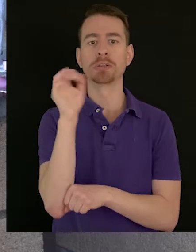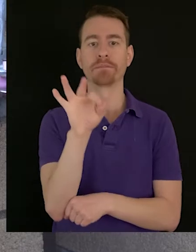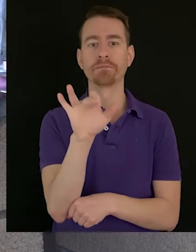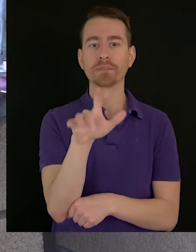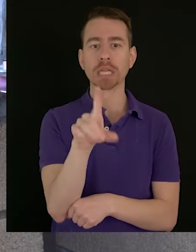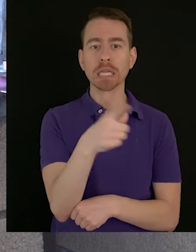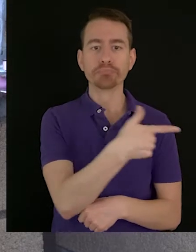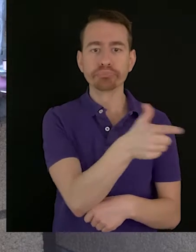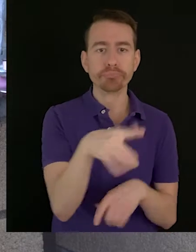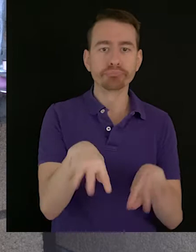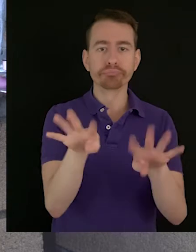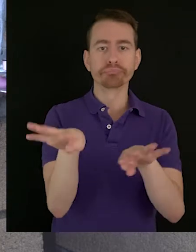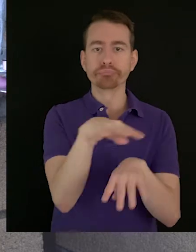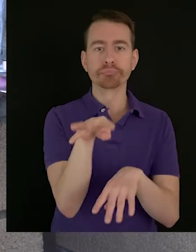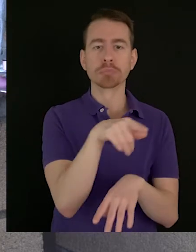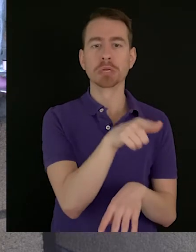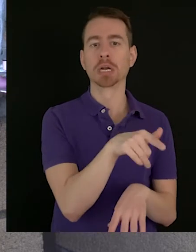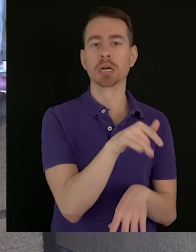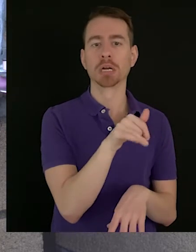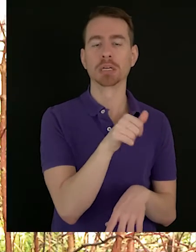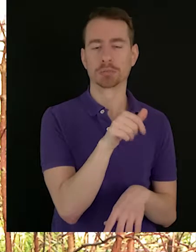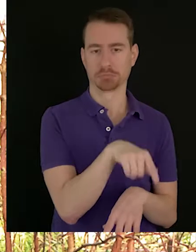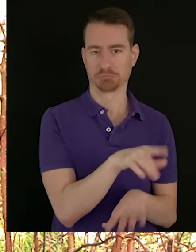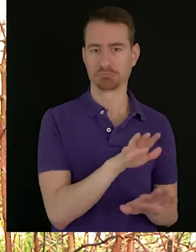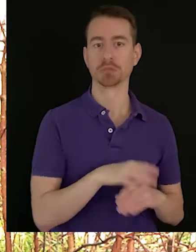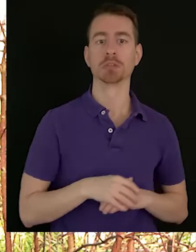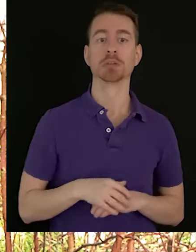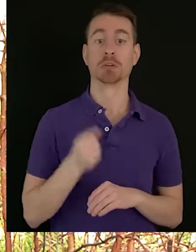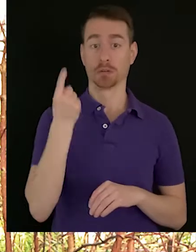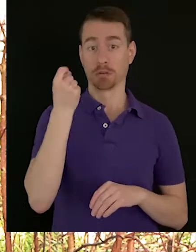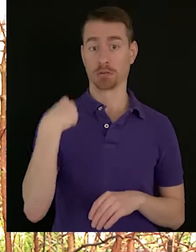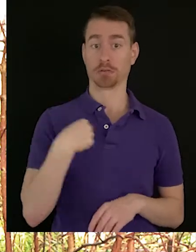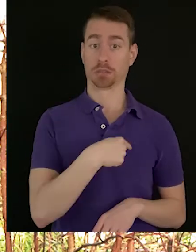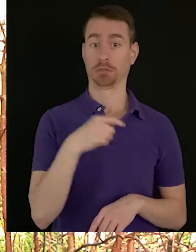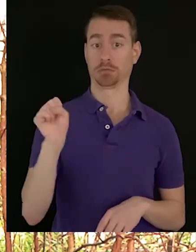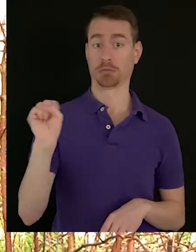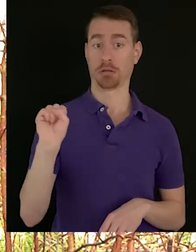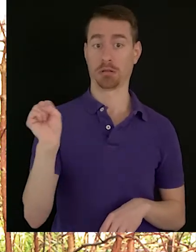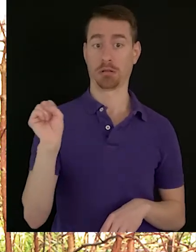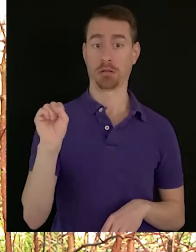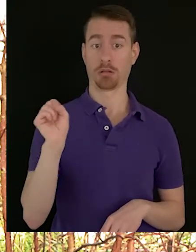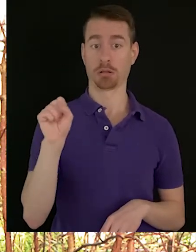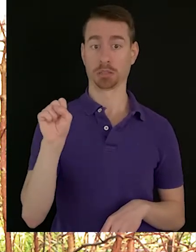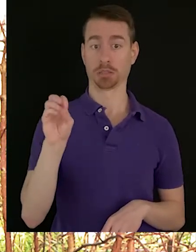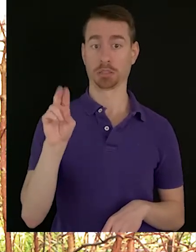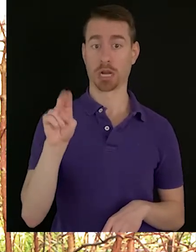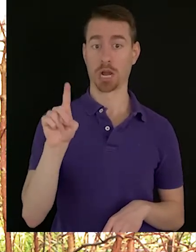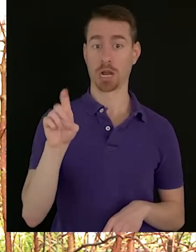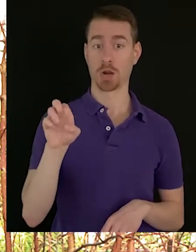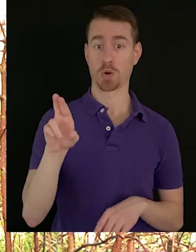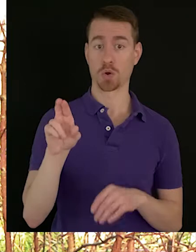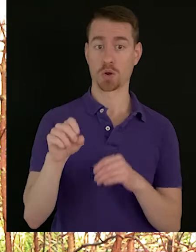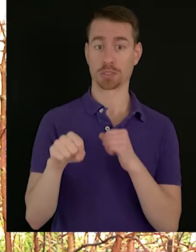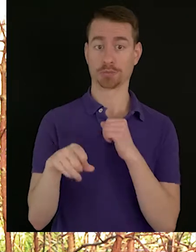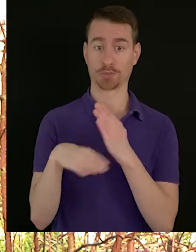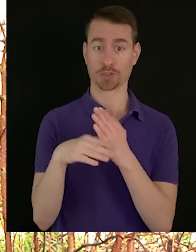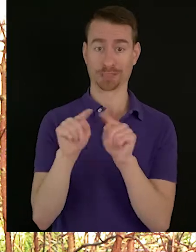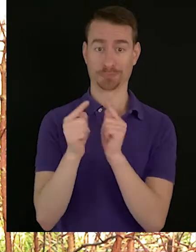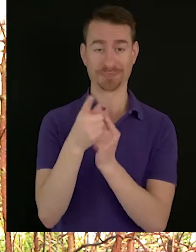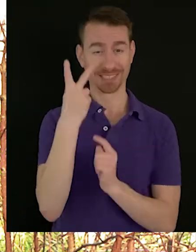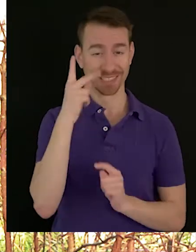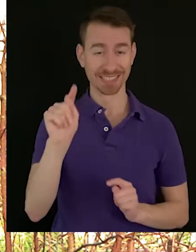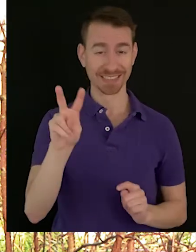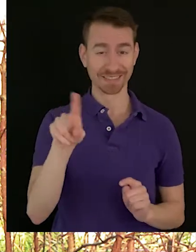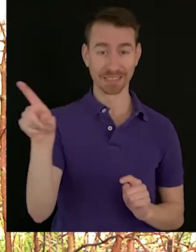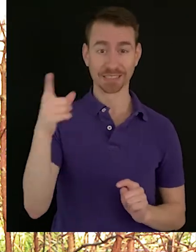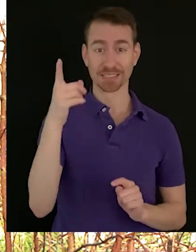the treatment plant for Puget Sound? Well, there's a way to reuse that too. We turn a portion of it into recycled water by sending it through a sand